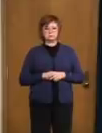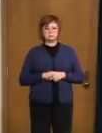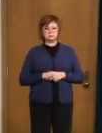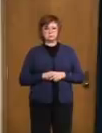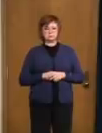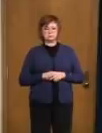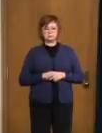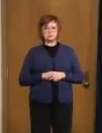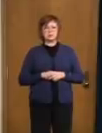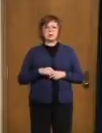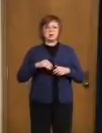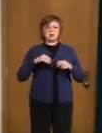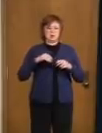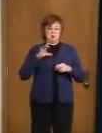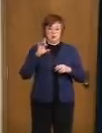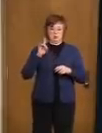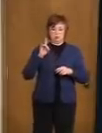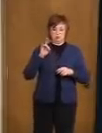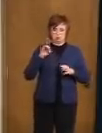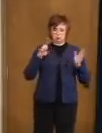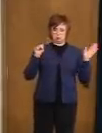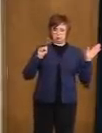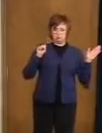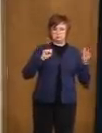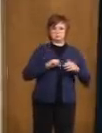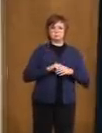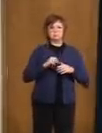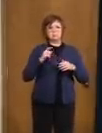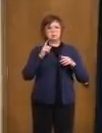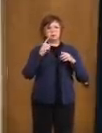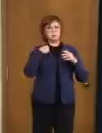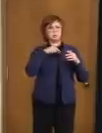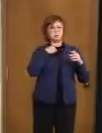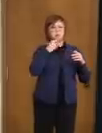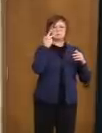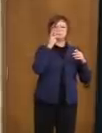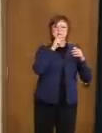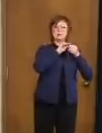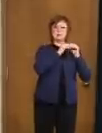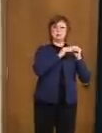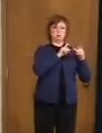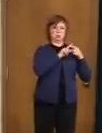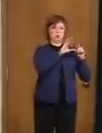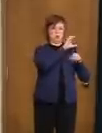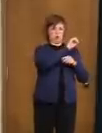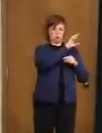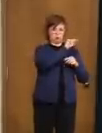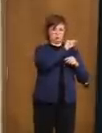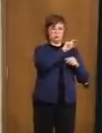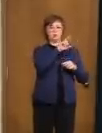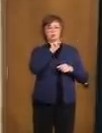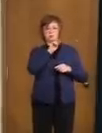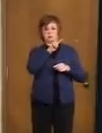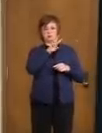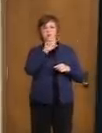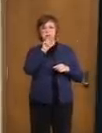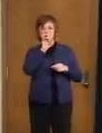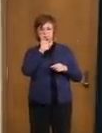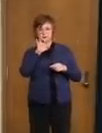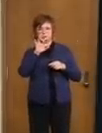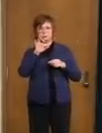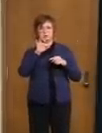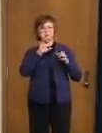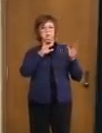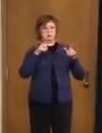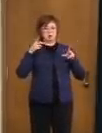look at our modeling data, like we've been looking at throughout October, November, December, and we look at potential projections, best